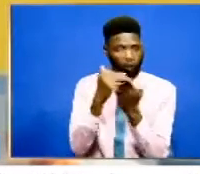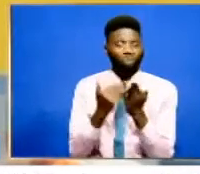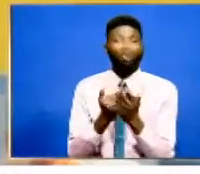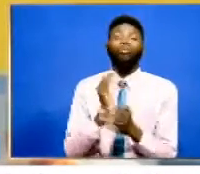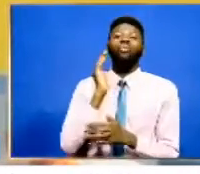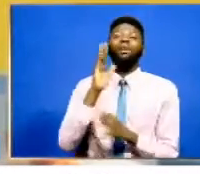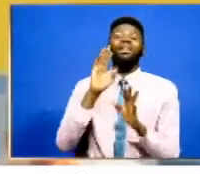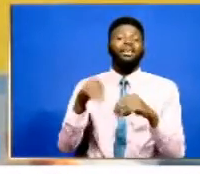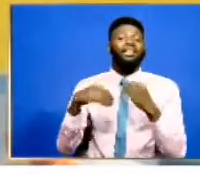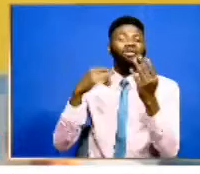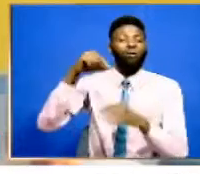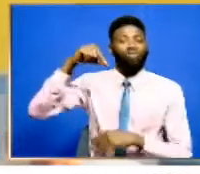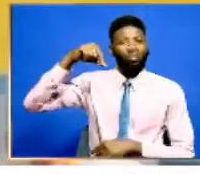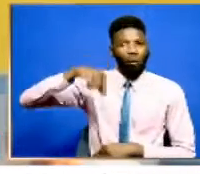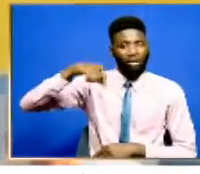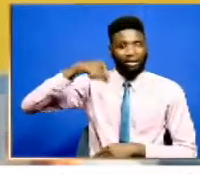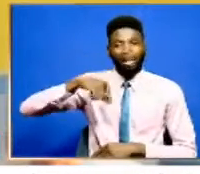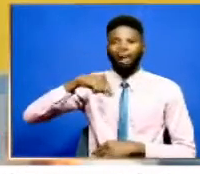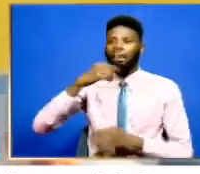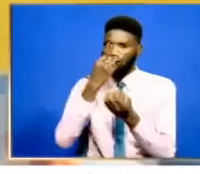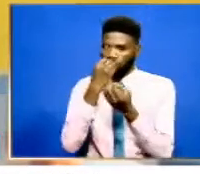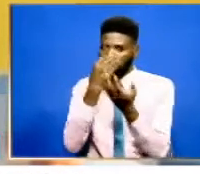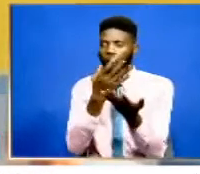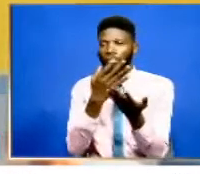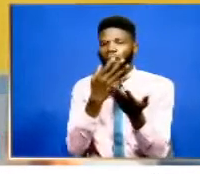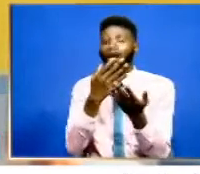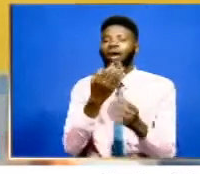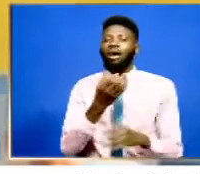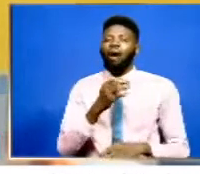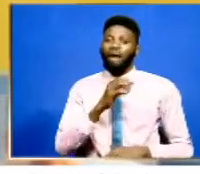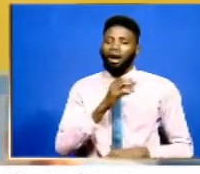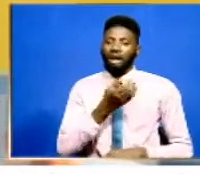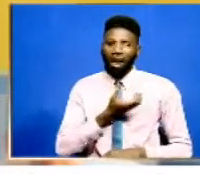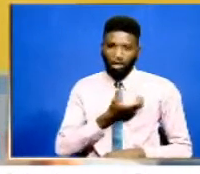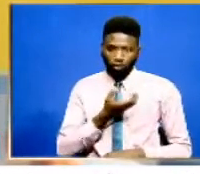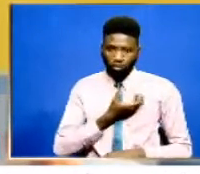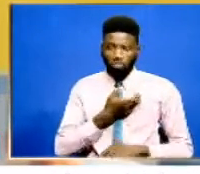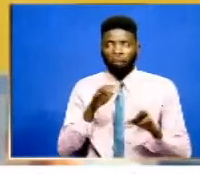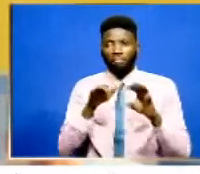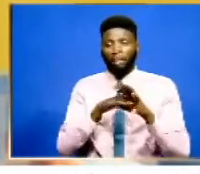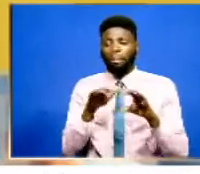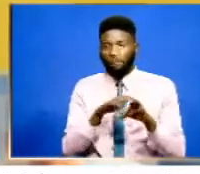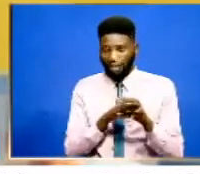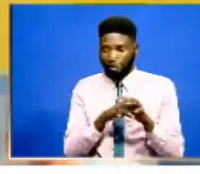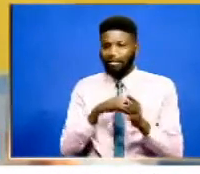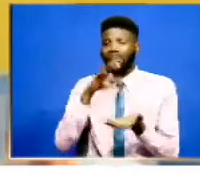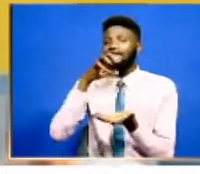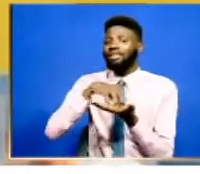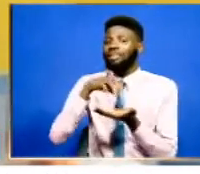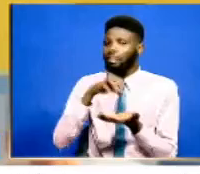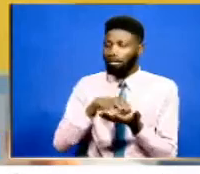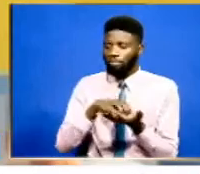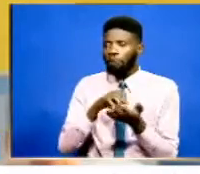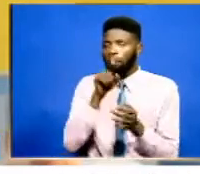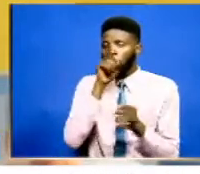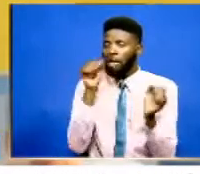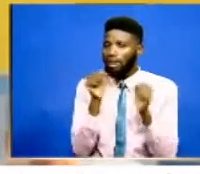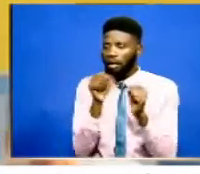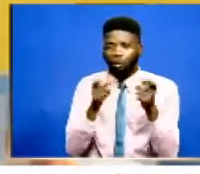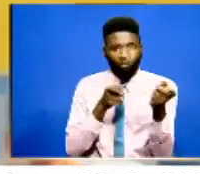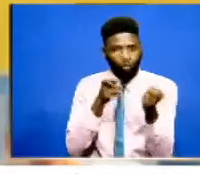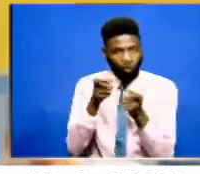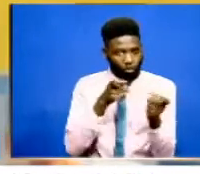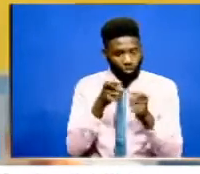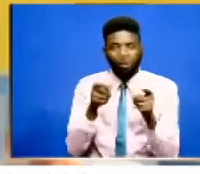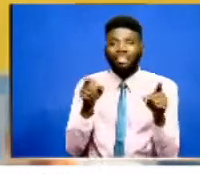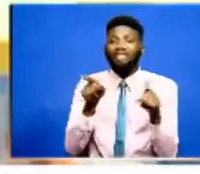updates to the council members on the status of malaria control and elimination and the gaps and bottlenecks